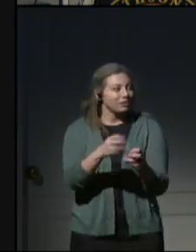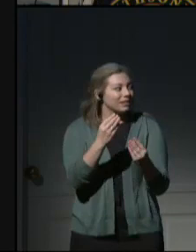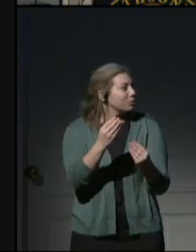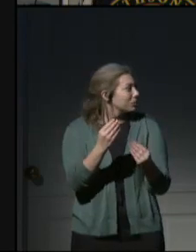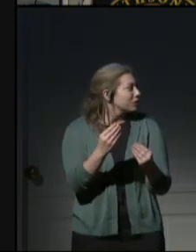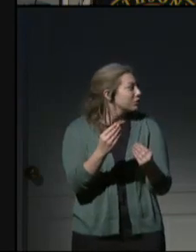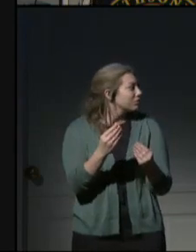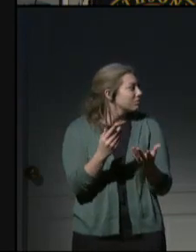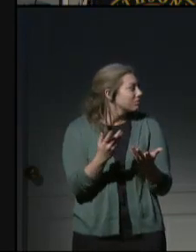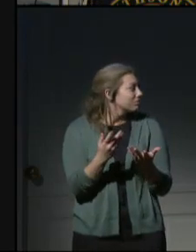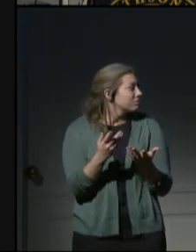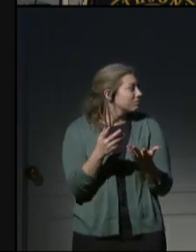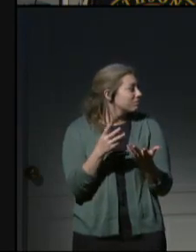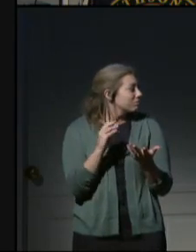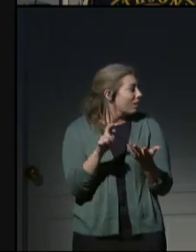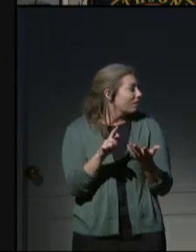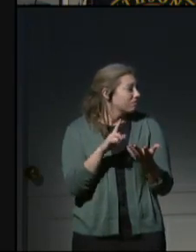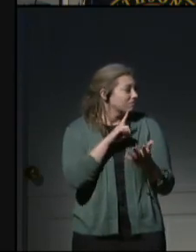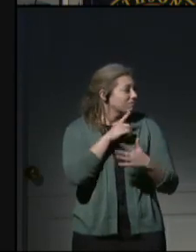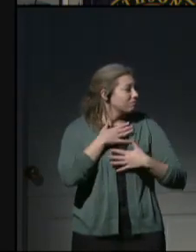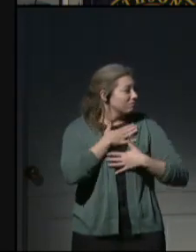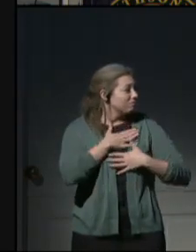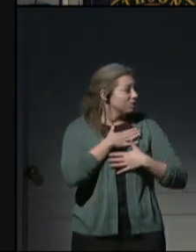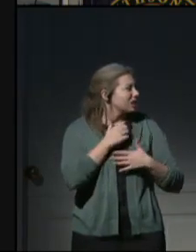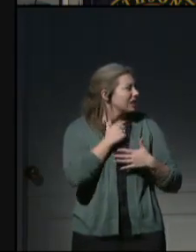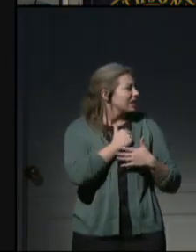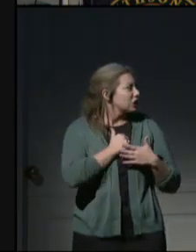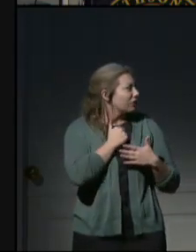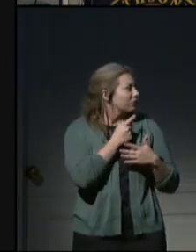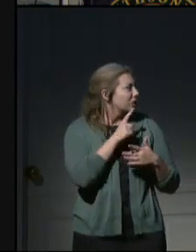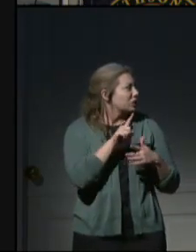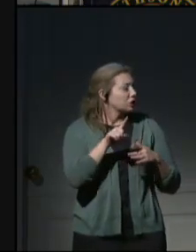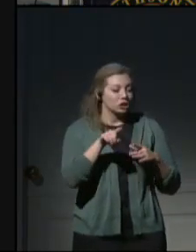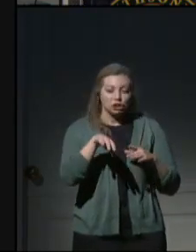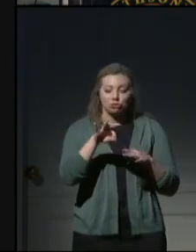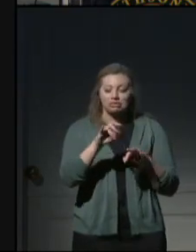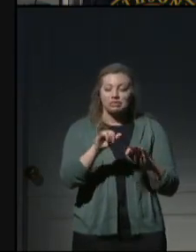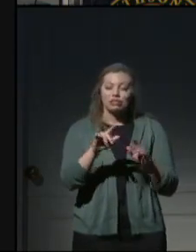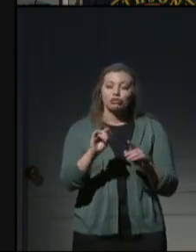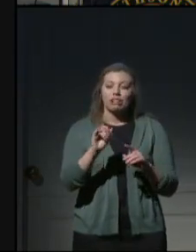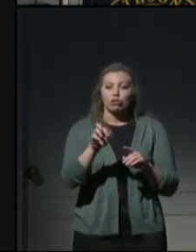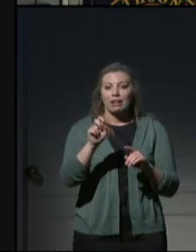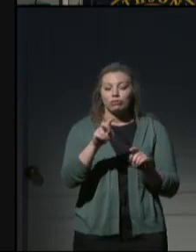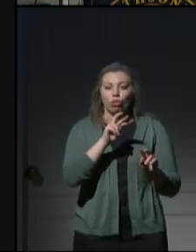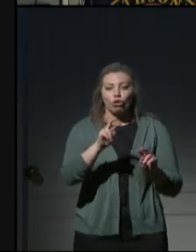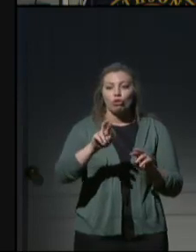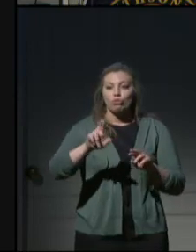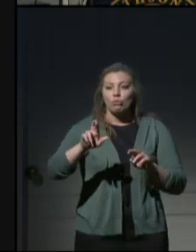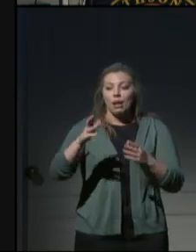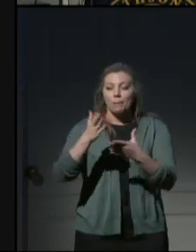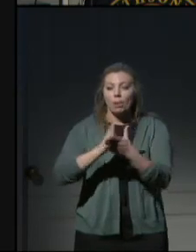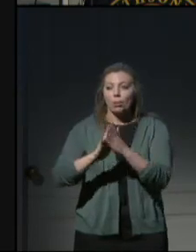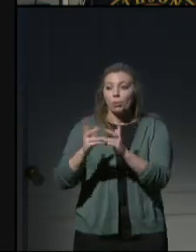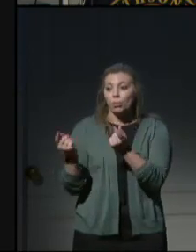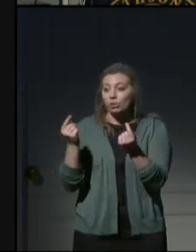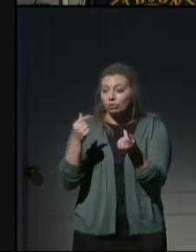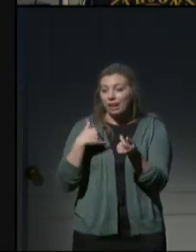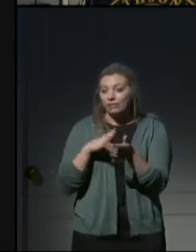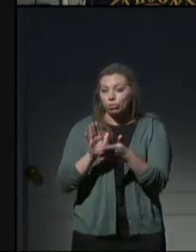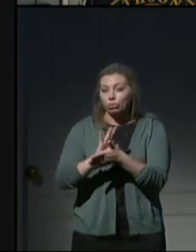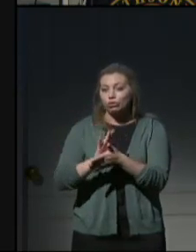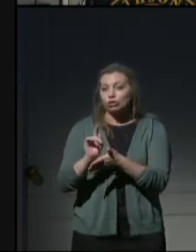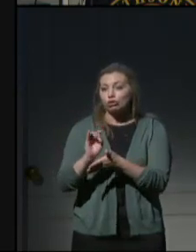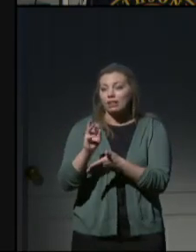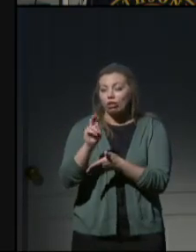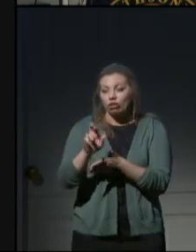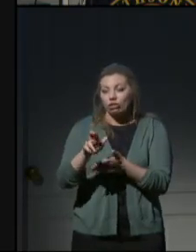And it's very entertaining, and sorry for the choice of the trailer. You have to look on the right side. What it does is I have a movie